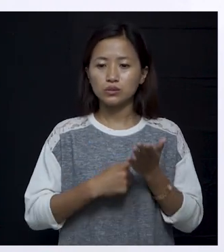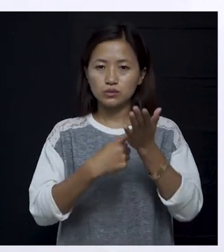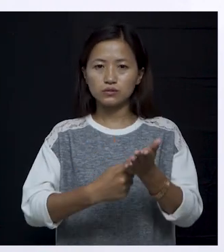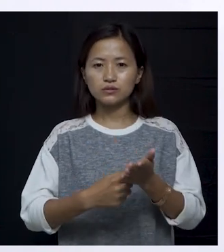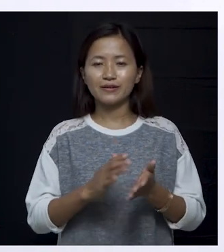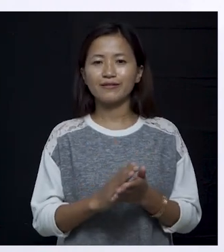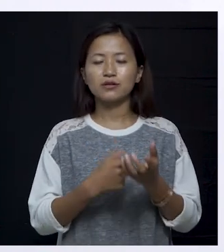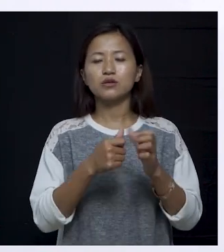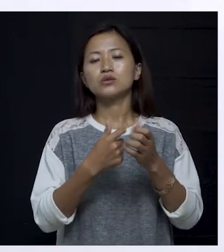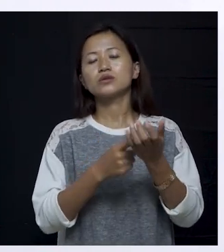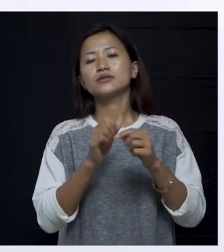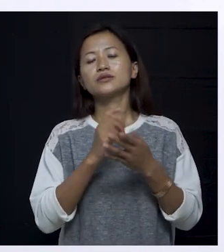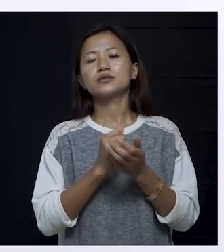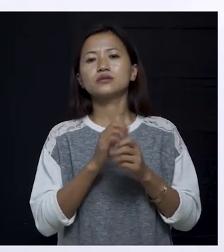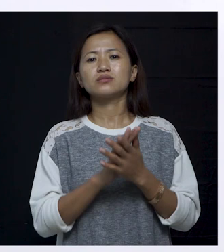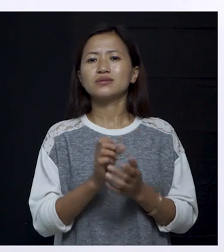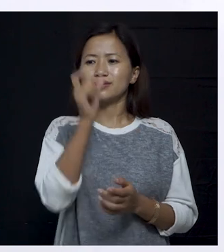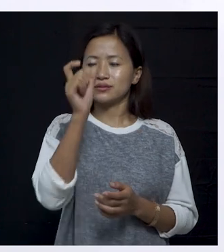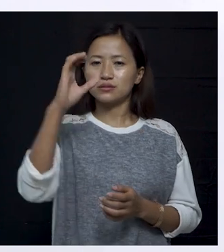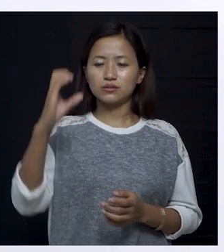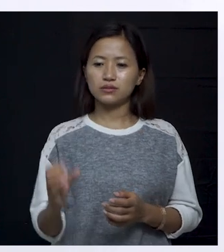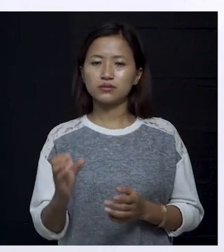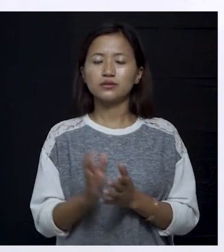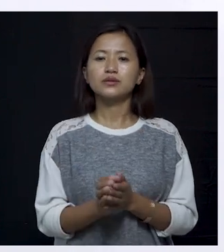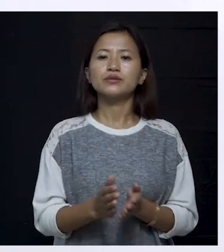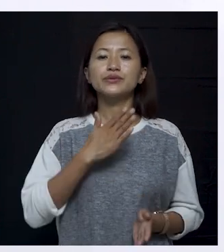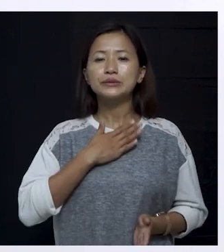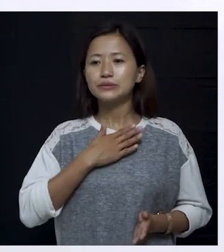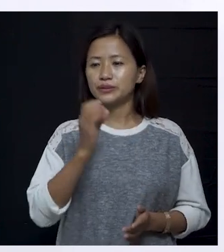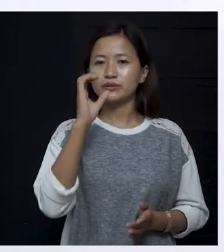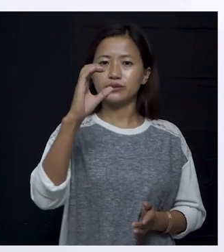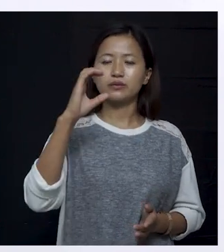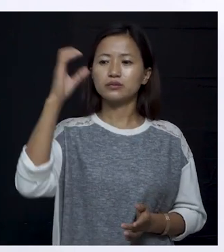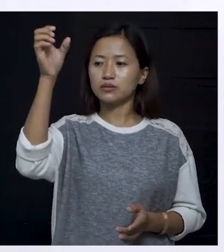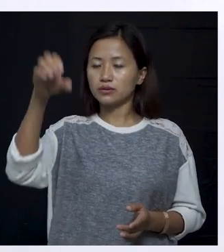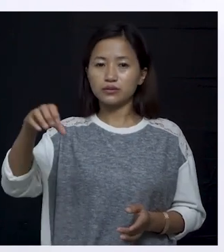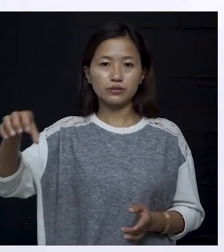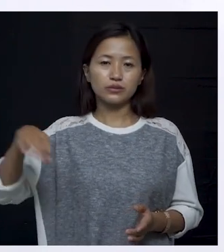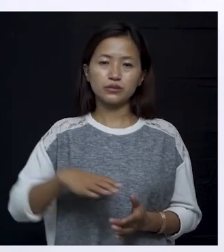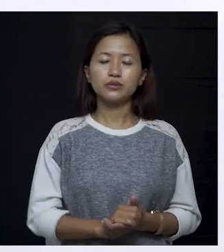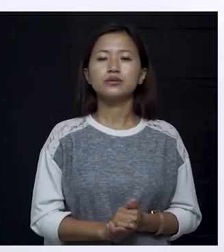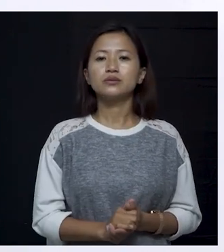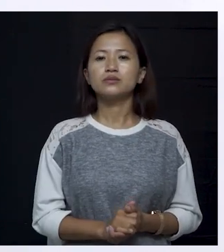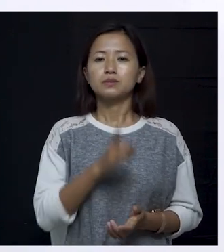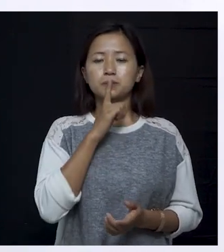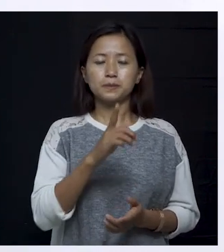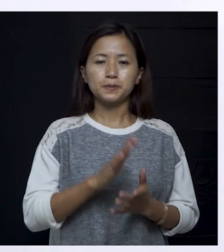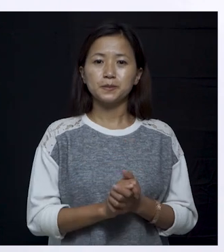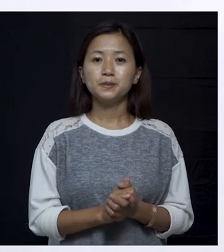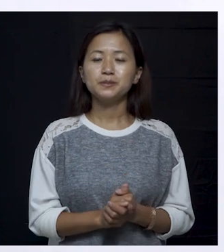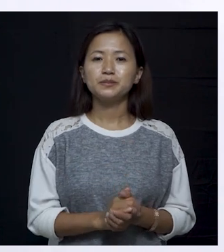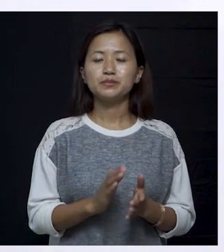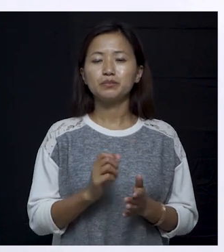okay? Then the citizens, we are supposed to respect the country, okay? Then we are supposed to make sure, that is